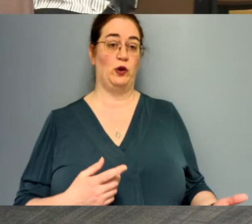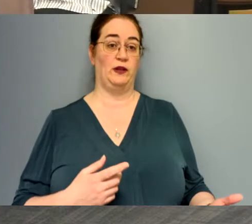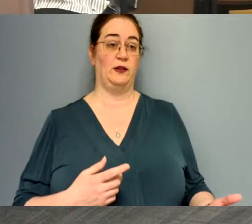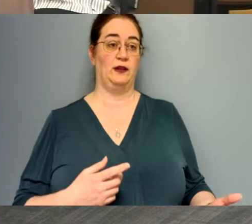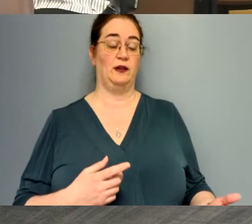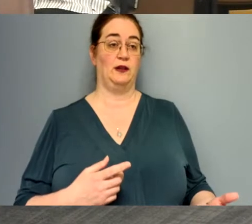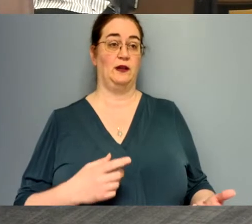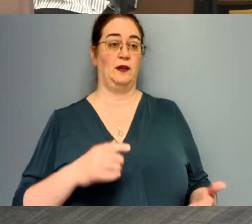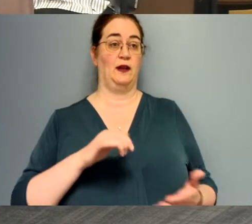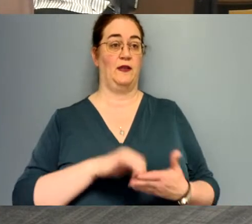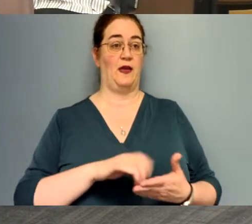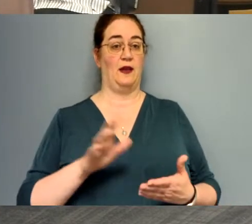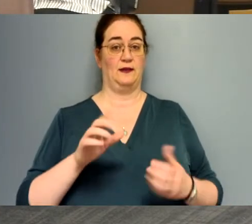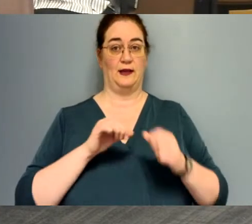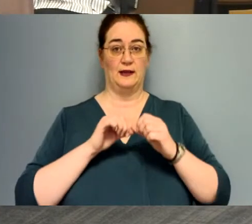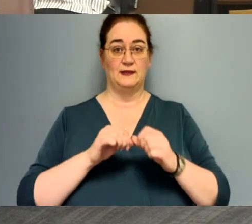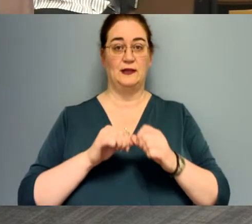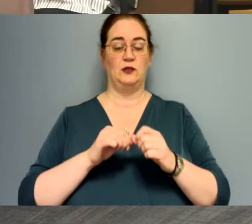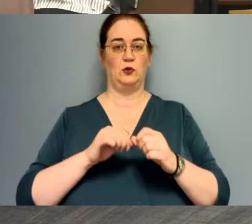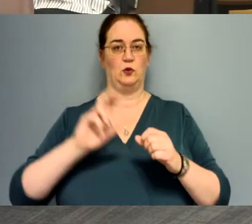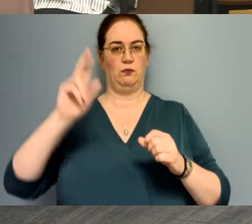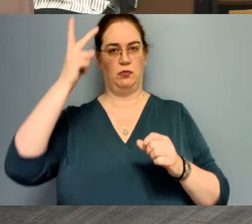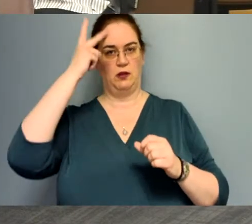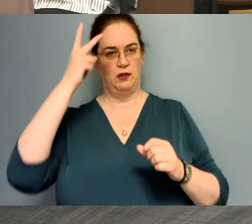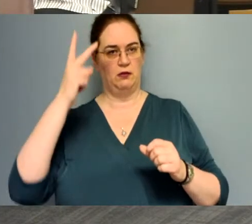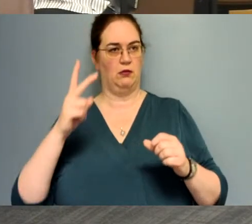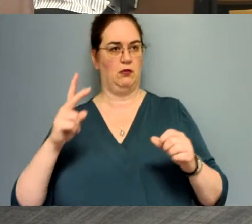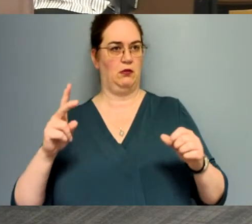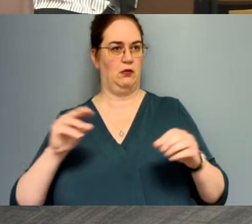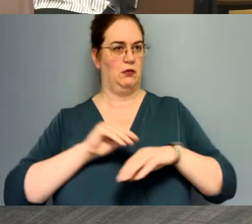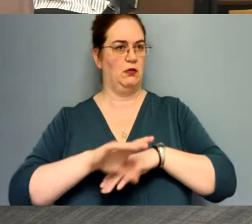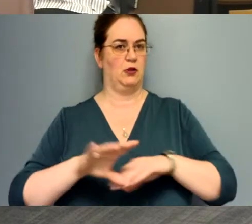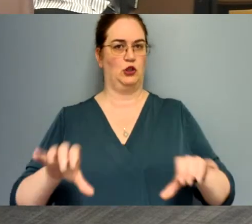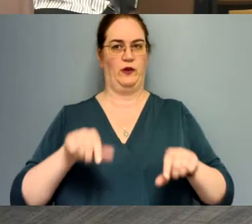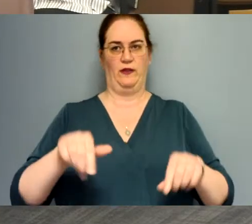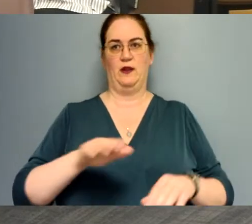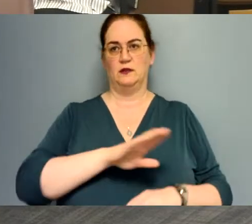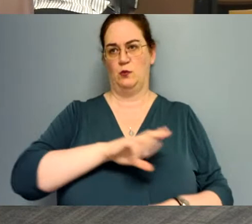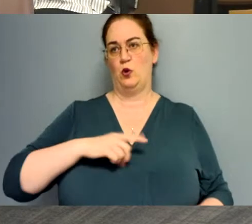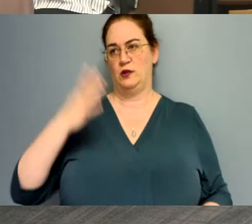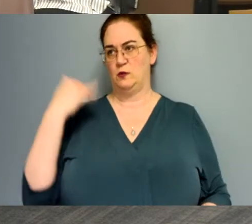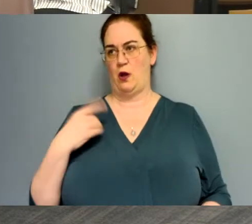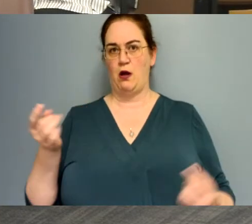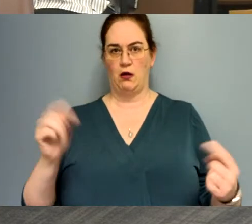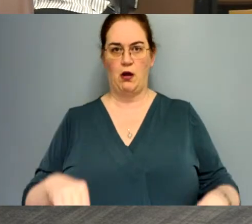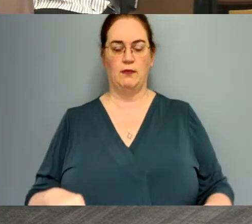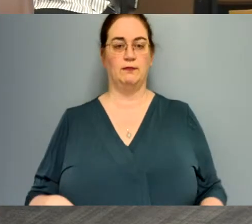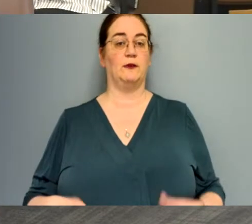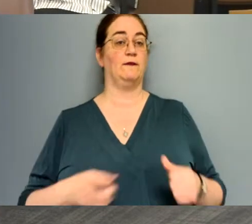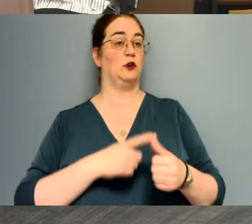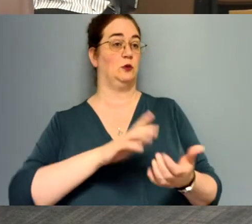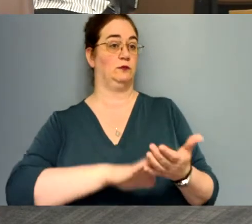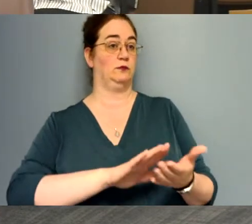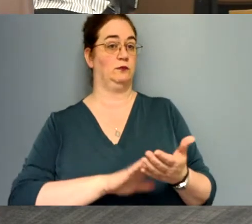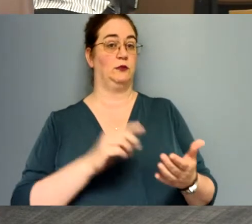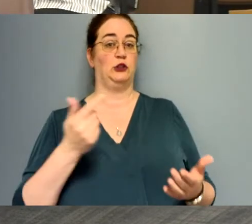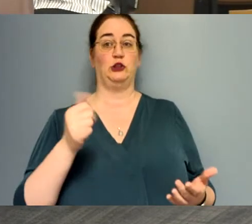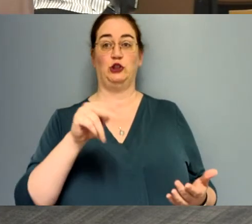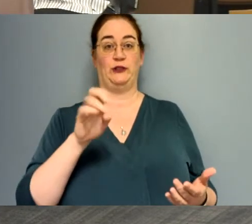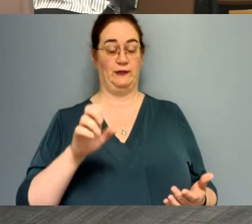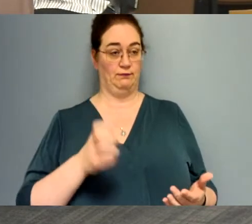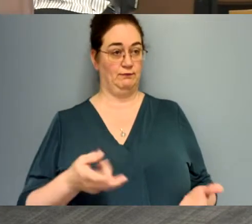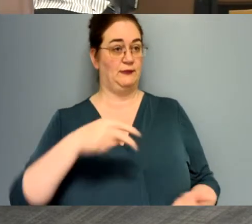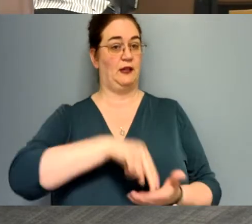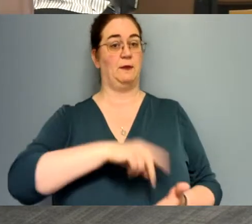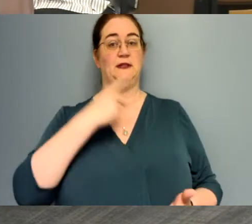the continued politicism that's been going on at this board, which is why I come. First, I want to commend Gene for standing up and